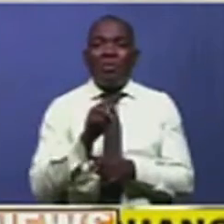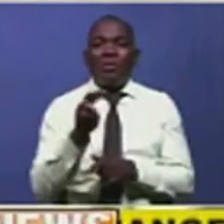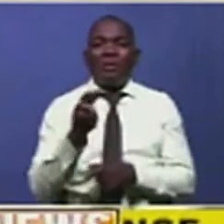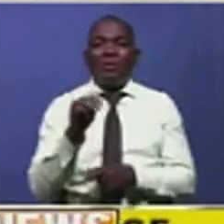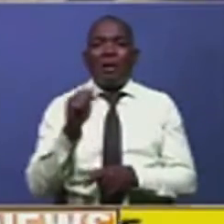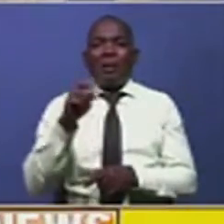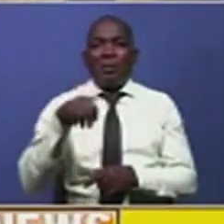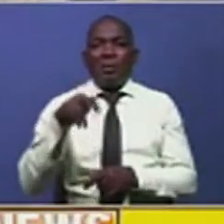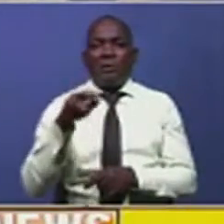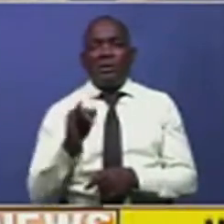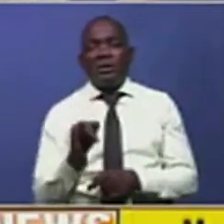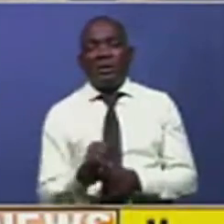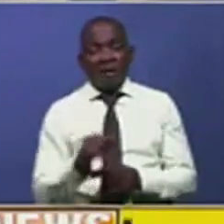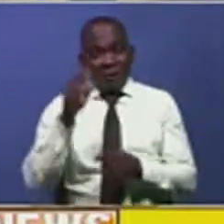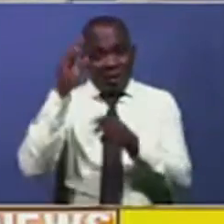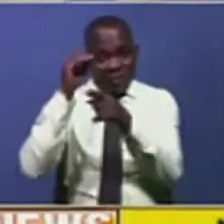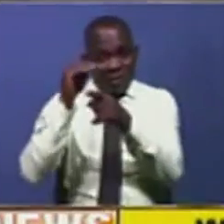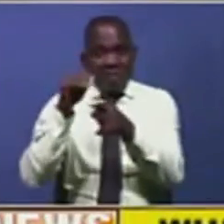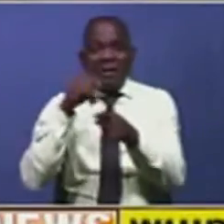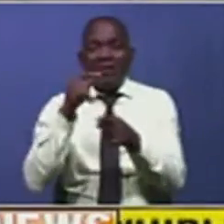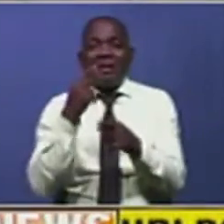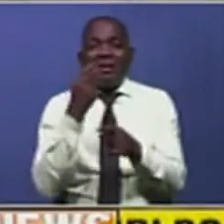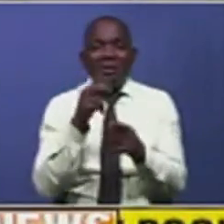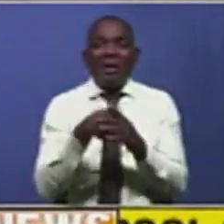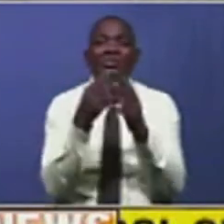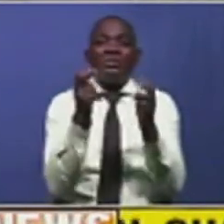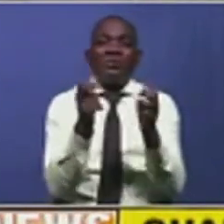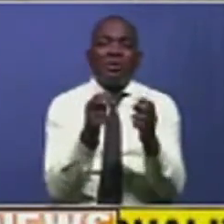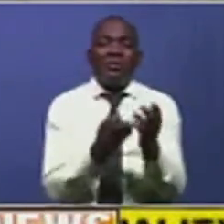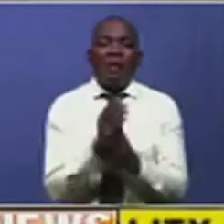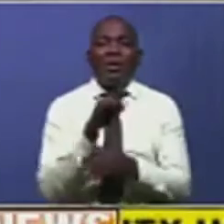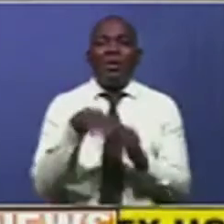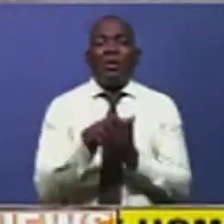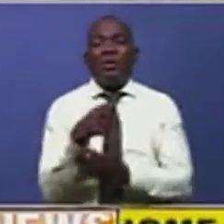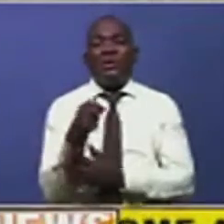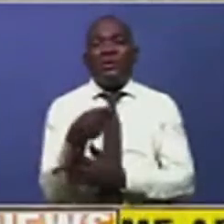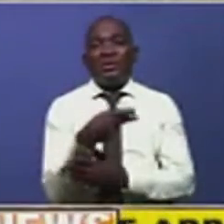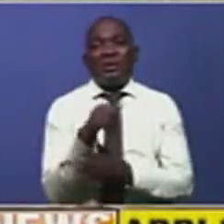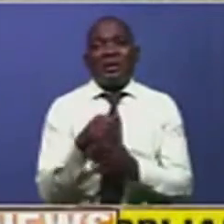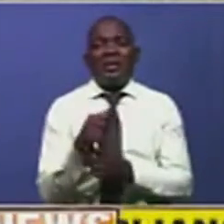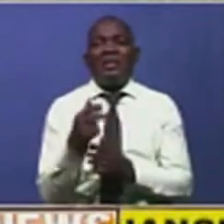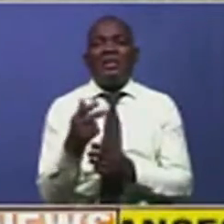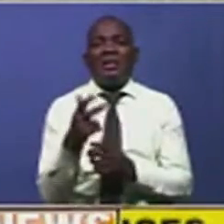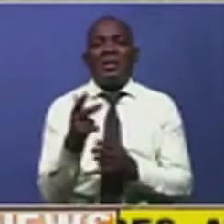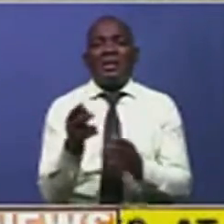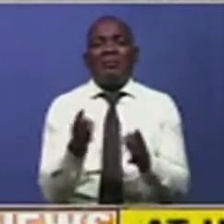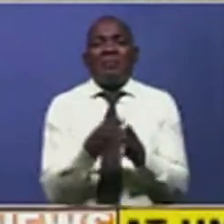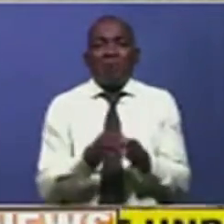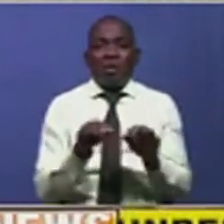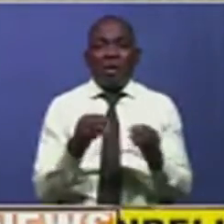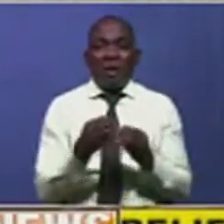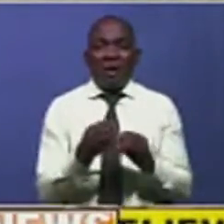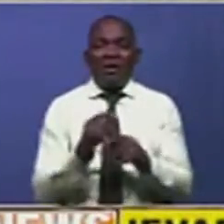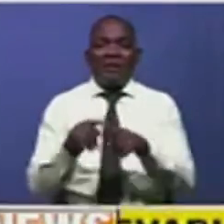Mampusi district. Mr. Jonathan Hagen spoke about issues raised by stakeholders at the three public hearings organized